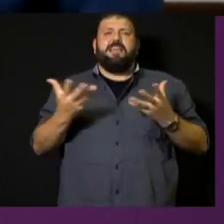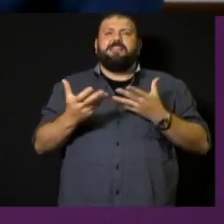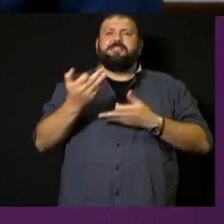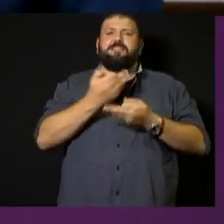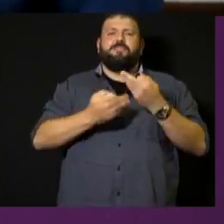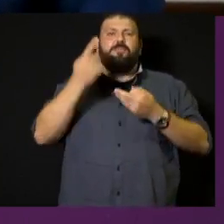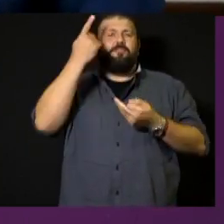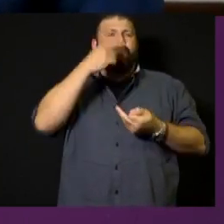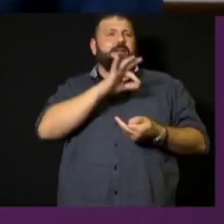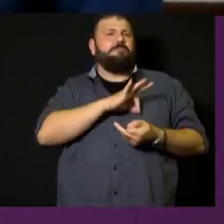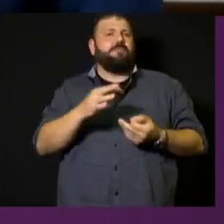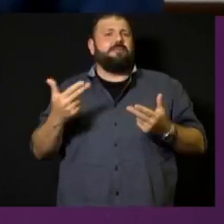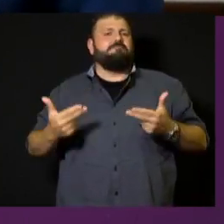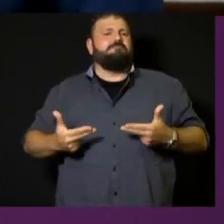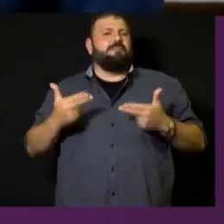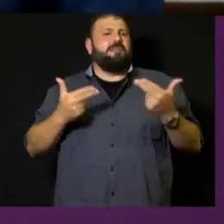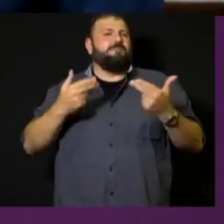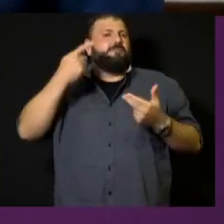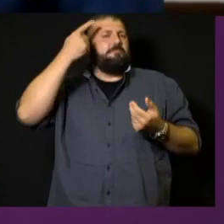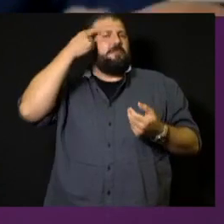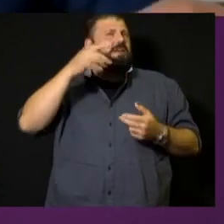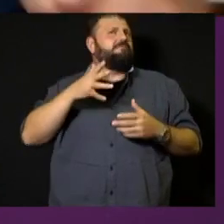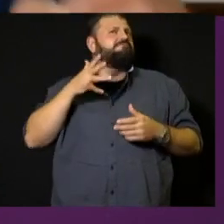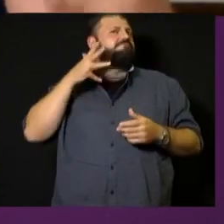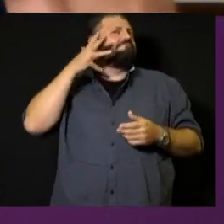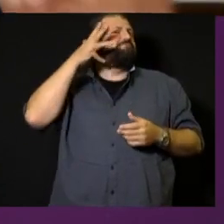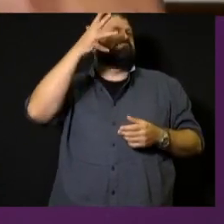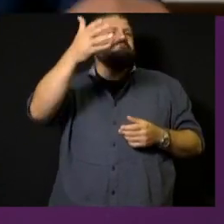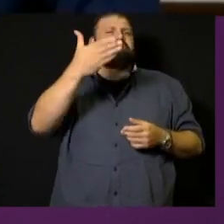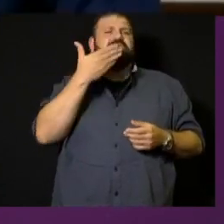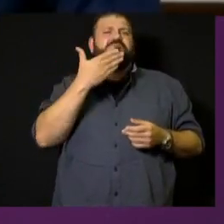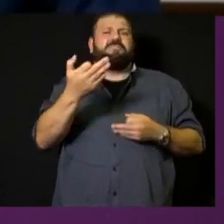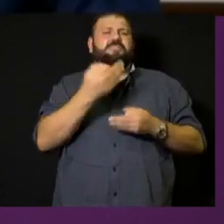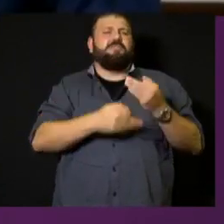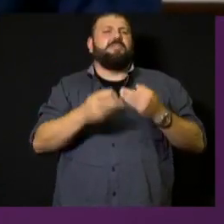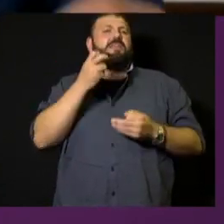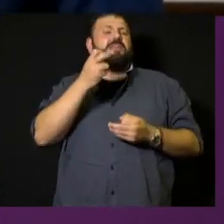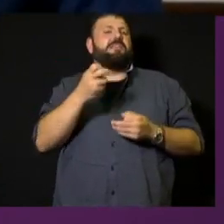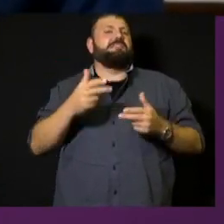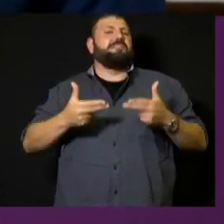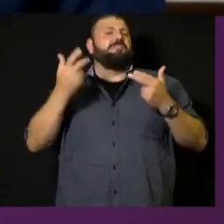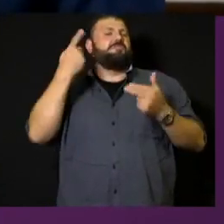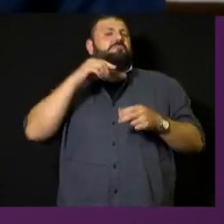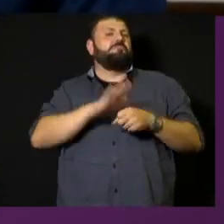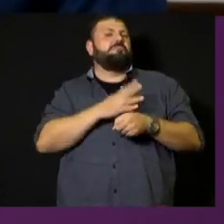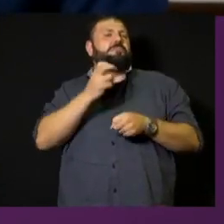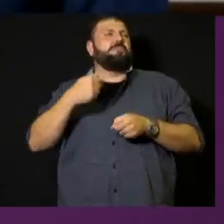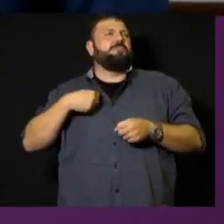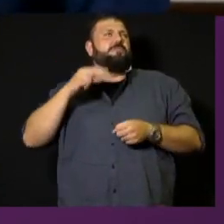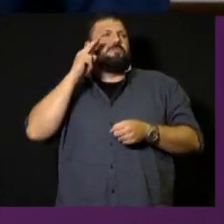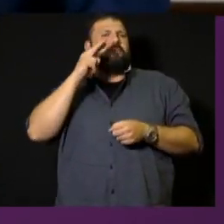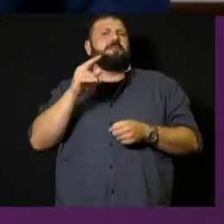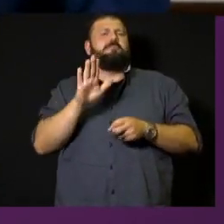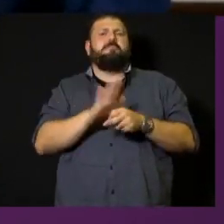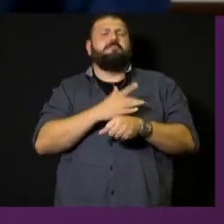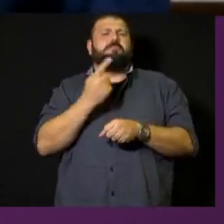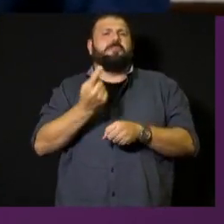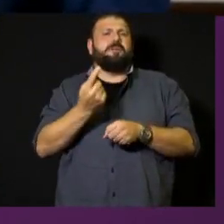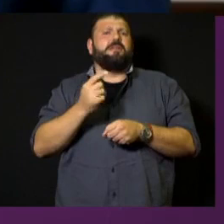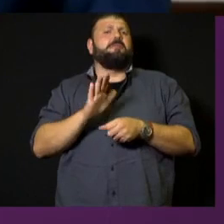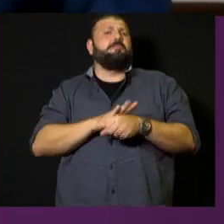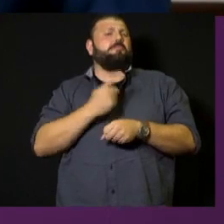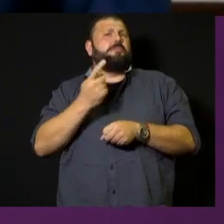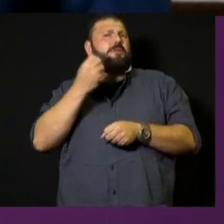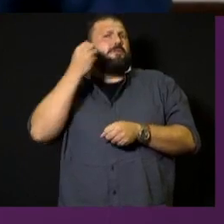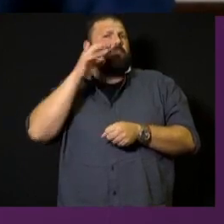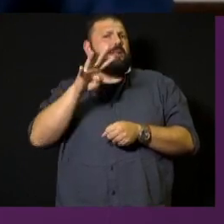So with that, we have a long-term business. With that detail,